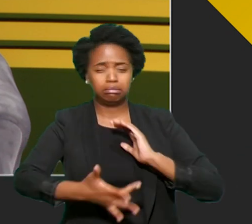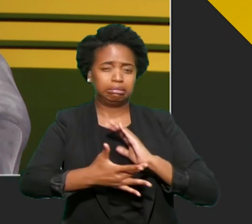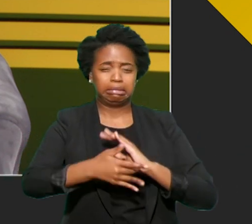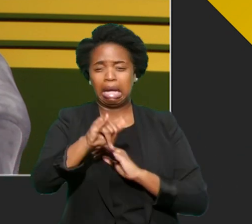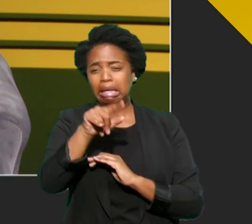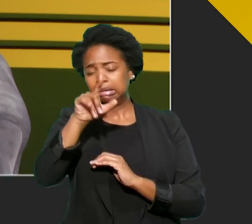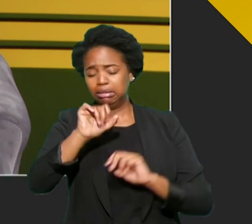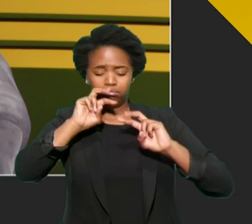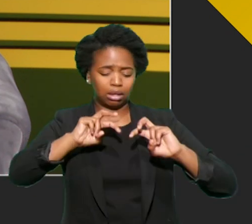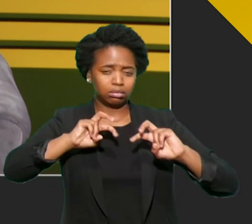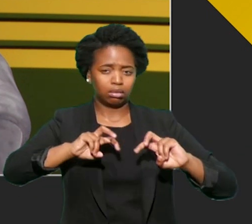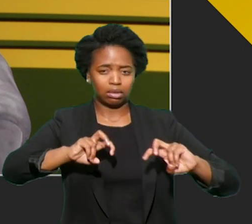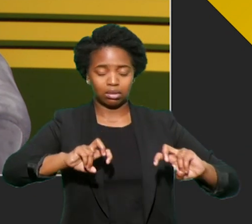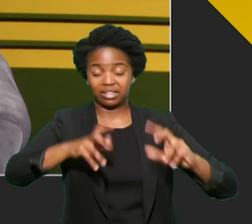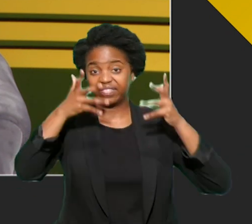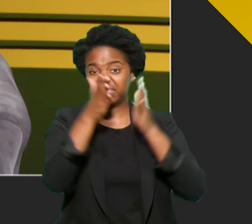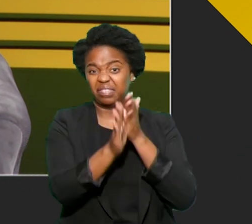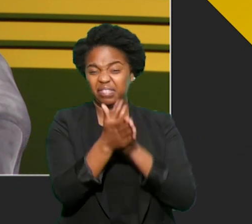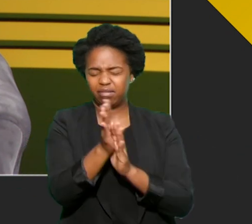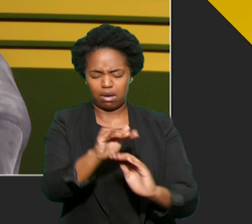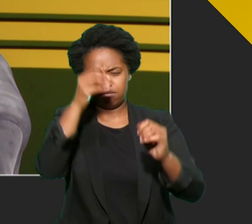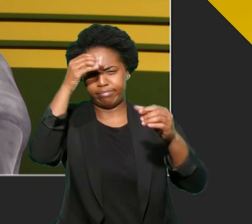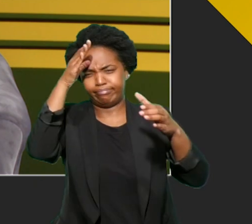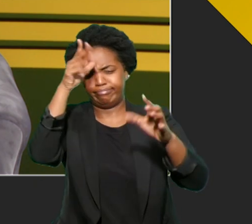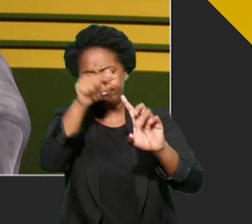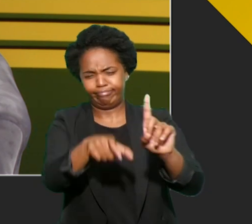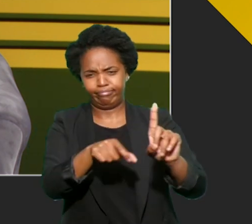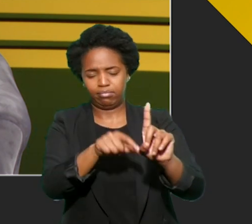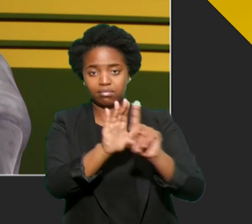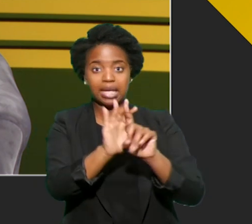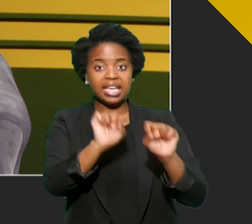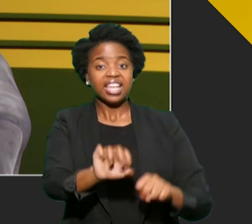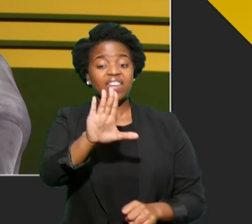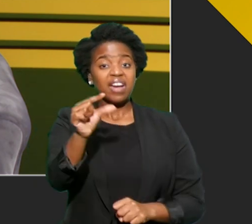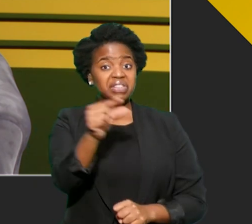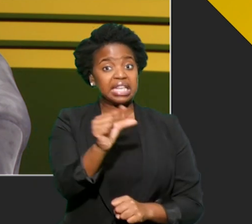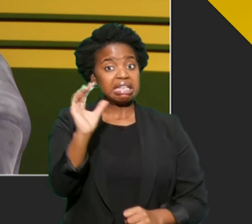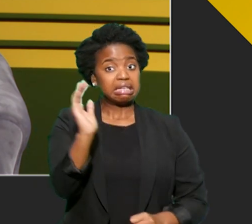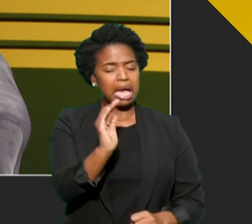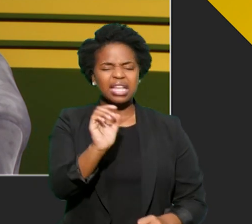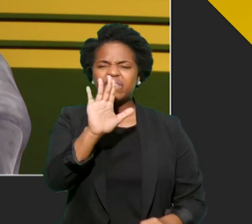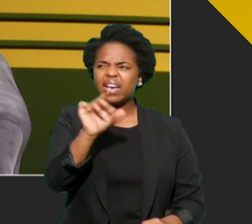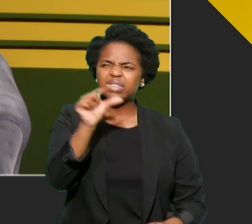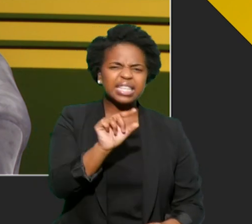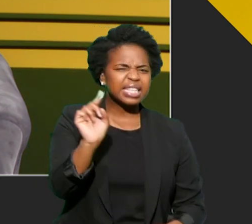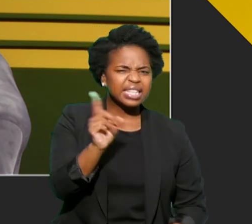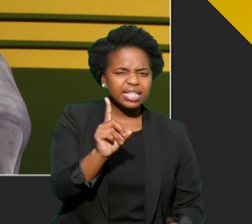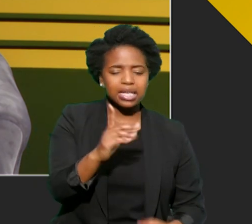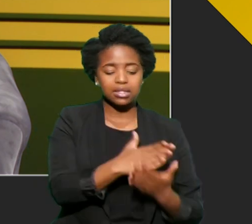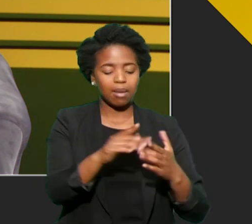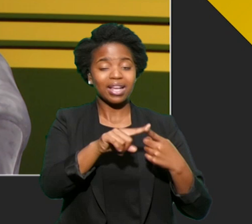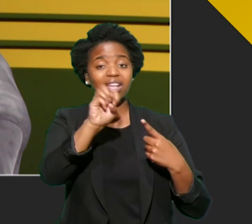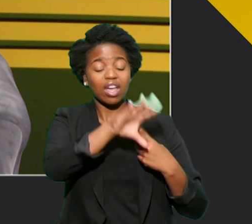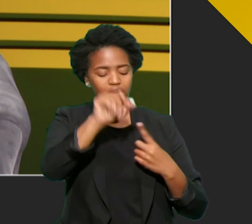renowned expert in that field. Now we've heard gore yona 5G, it's coming, and for most of us who are living in South Africa, Lesotho and